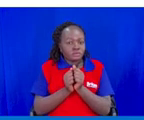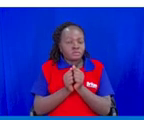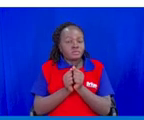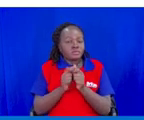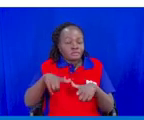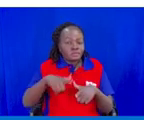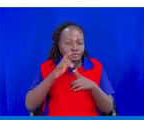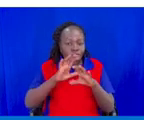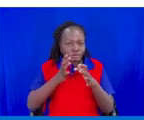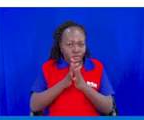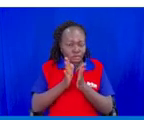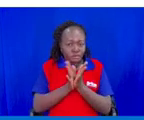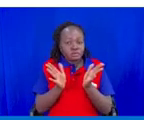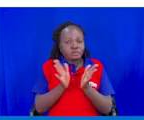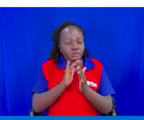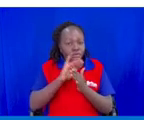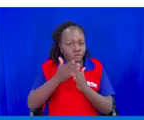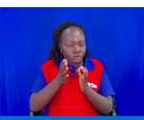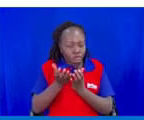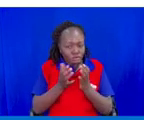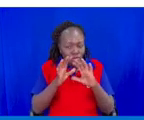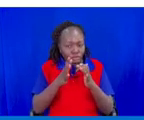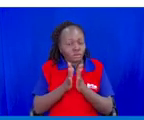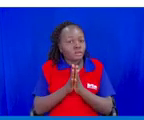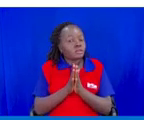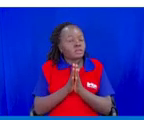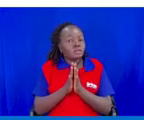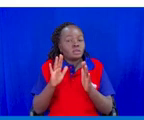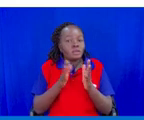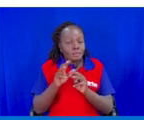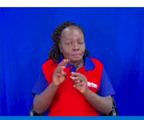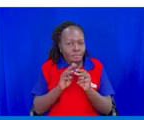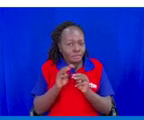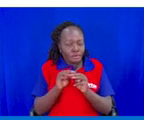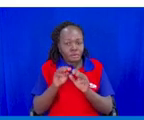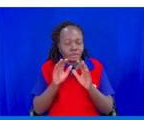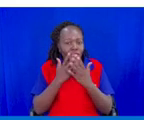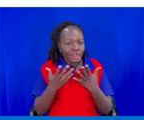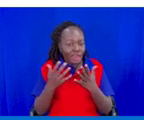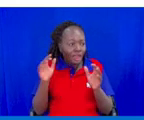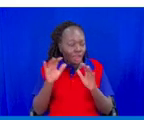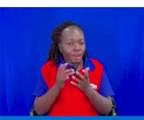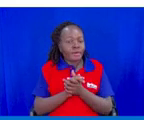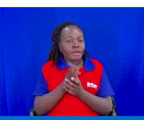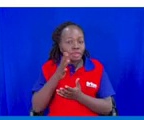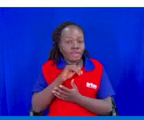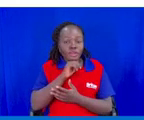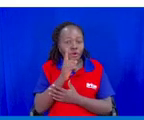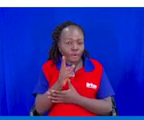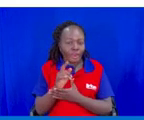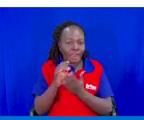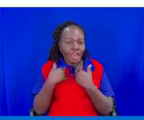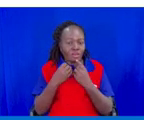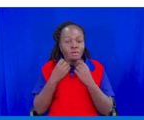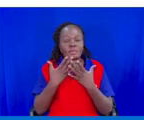insurance company, and also with the asset management company. So it is all in one. It's a central location and allows you to transact